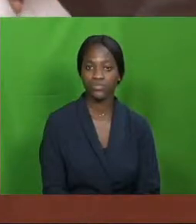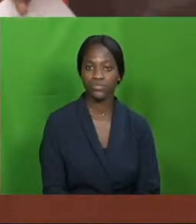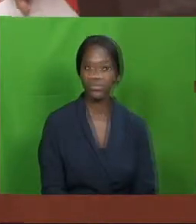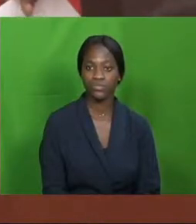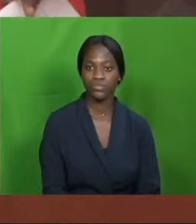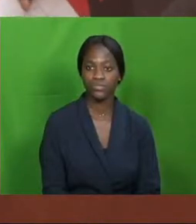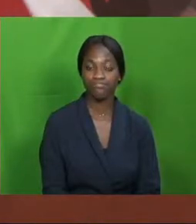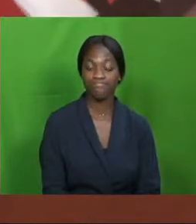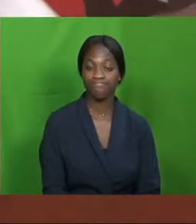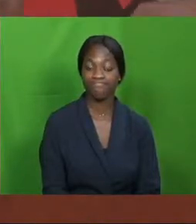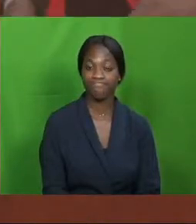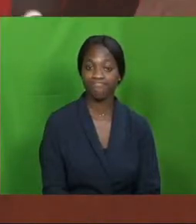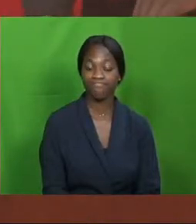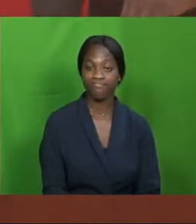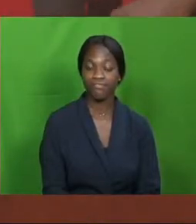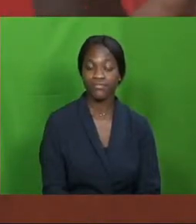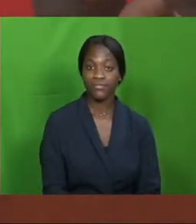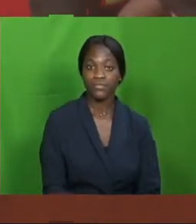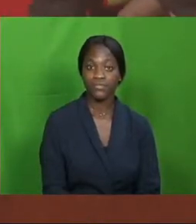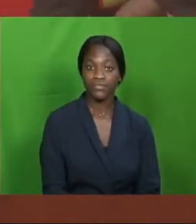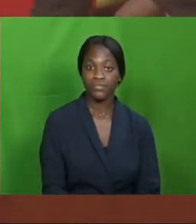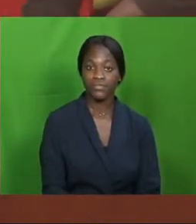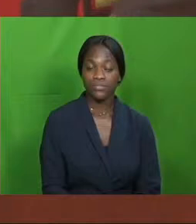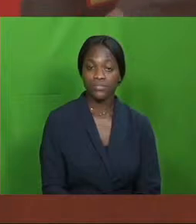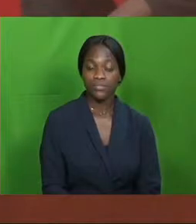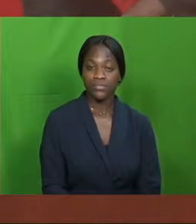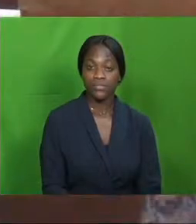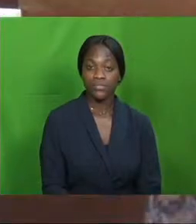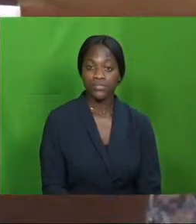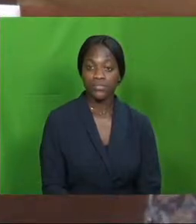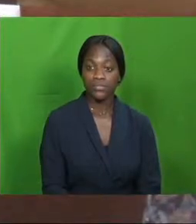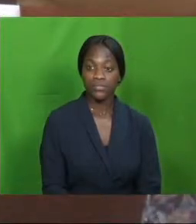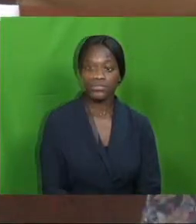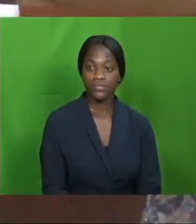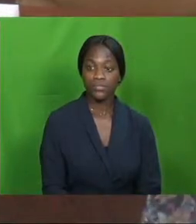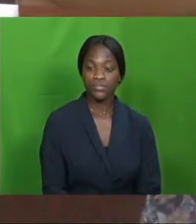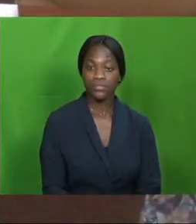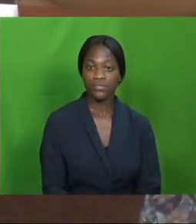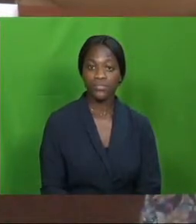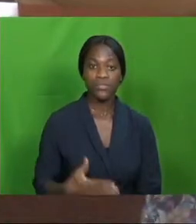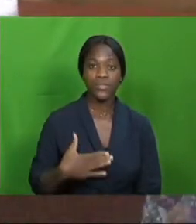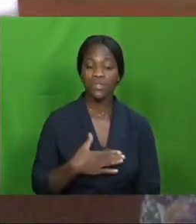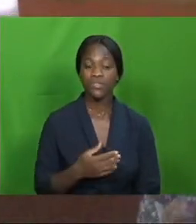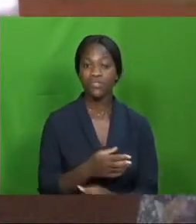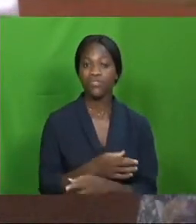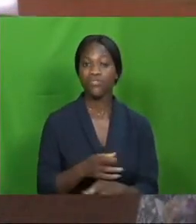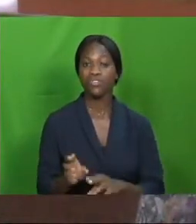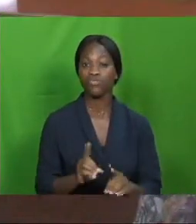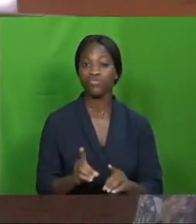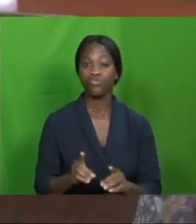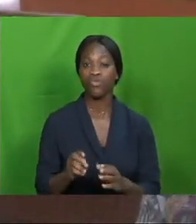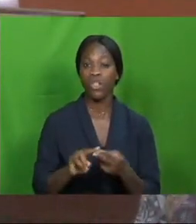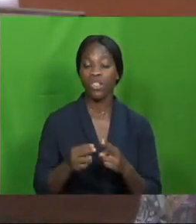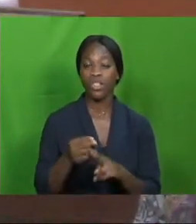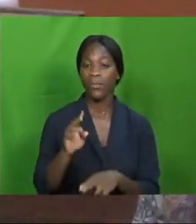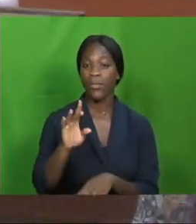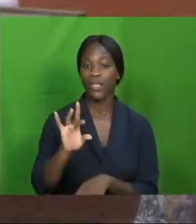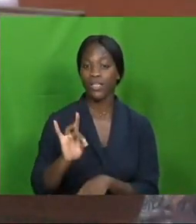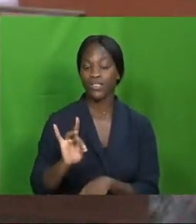Yes, please. Speaker, we are ready to take item 8.